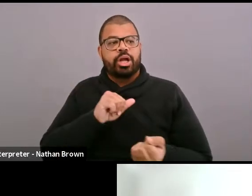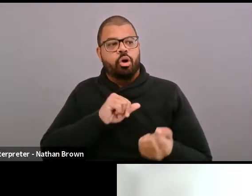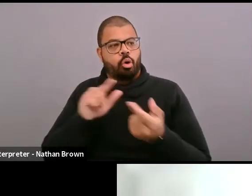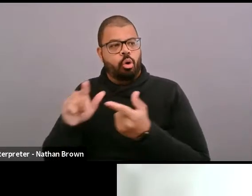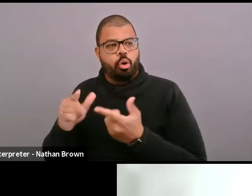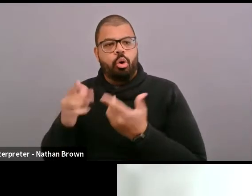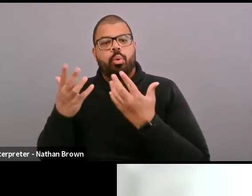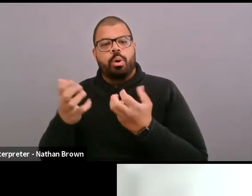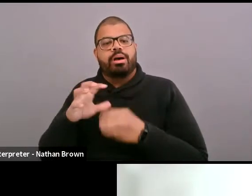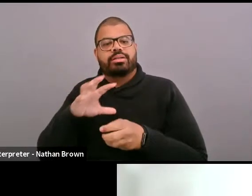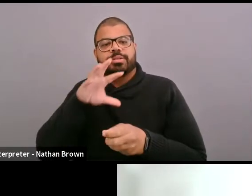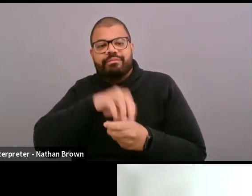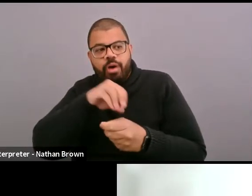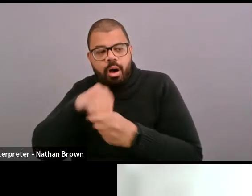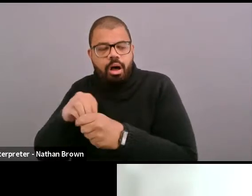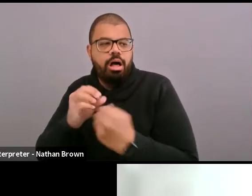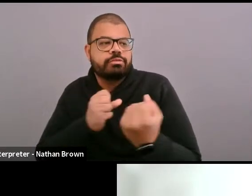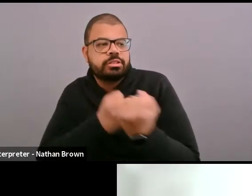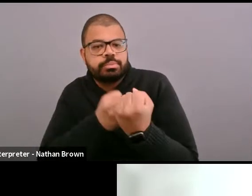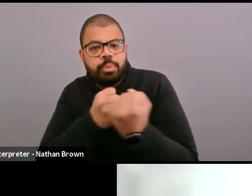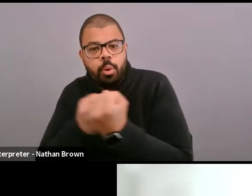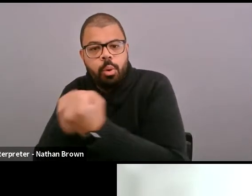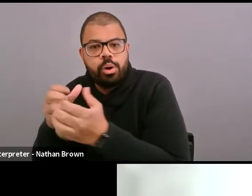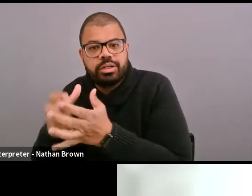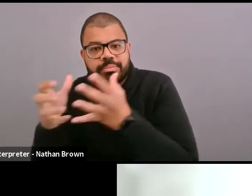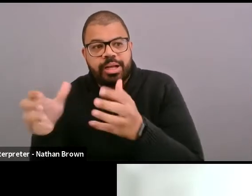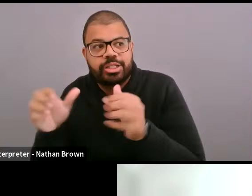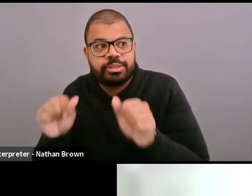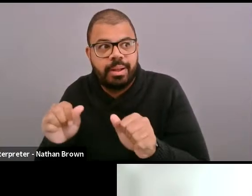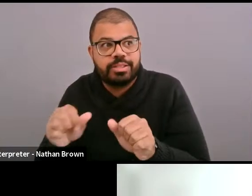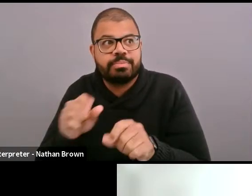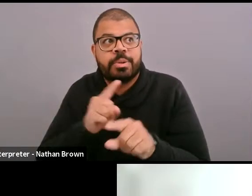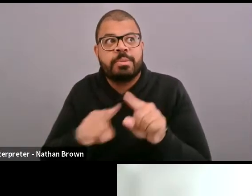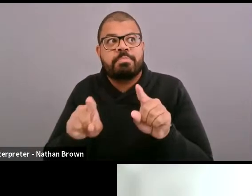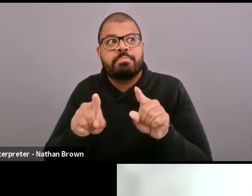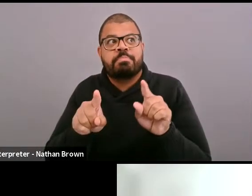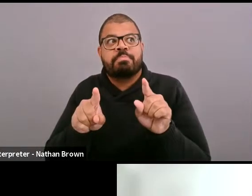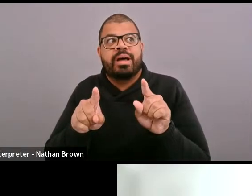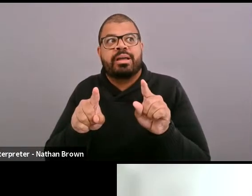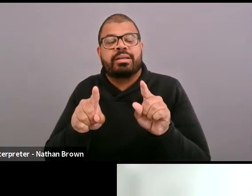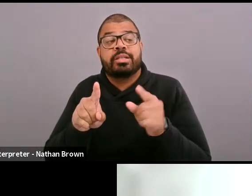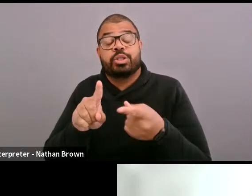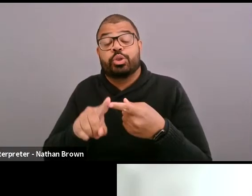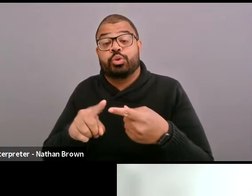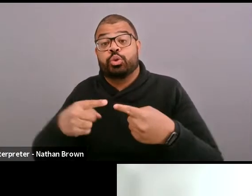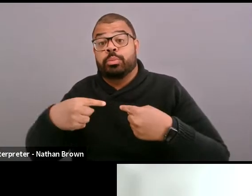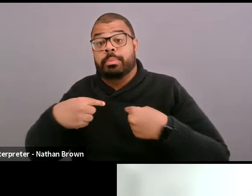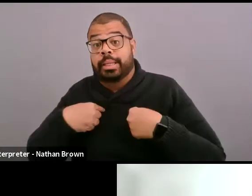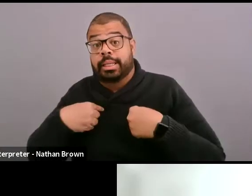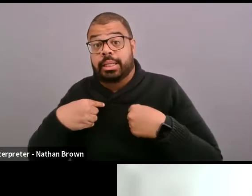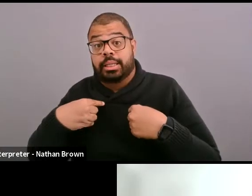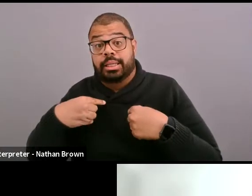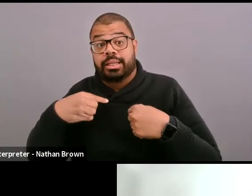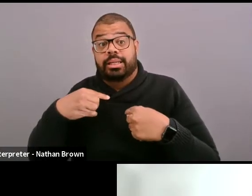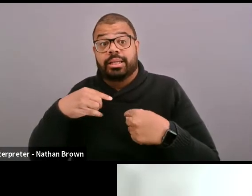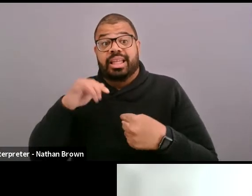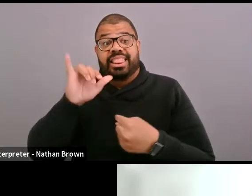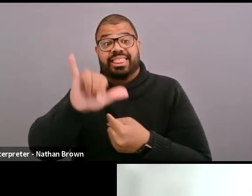and give as much support as we can. We need to do something, in my opinion, about the